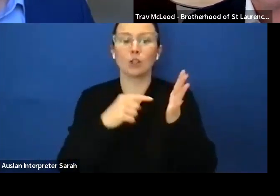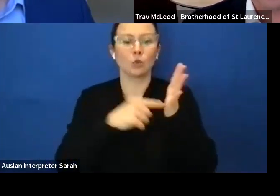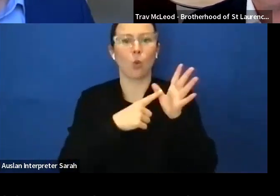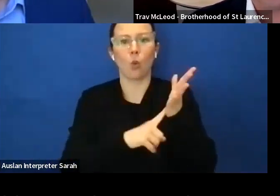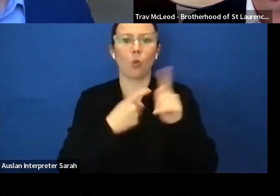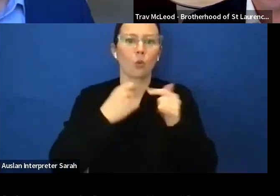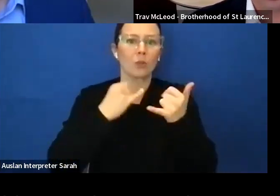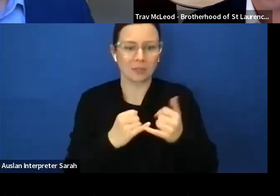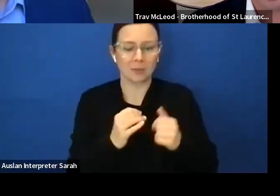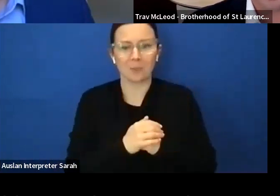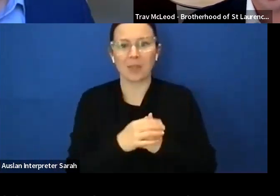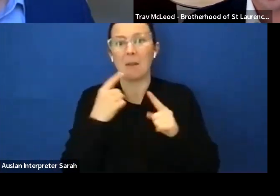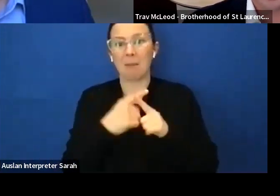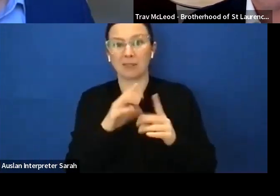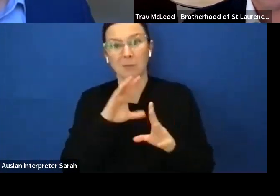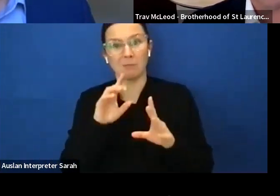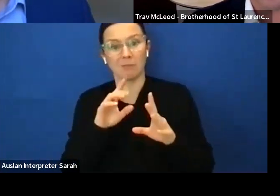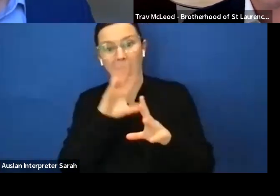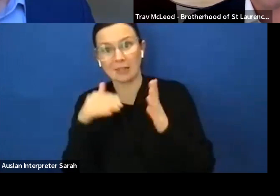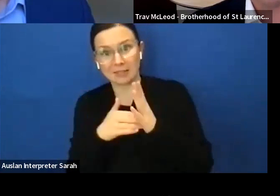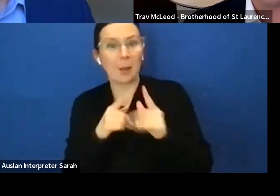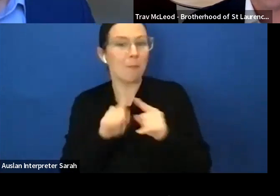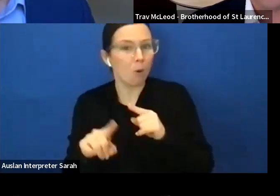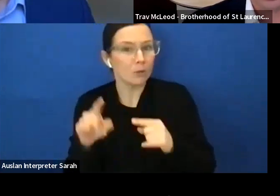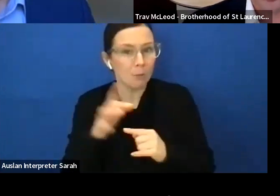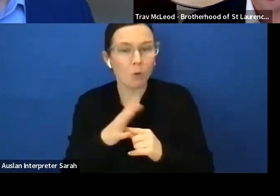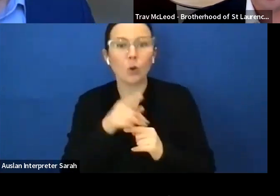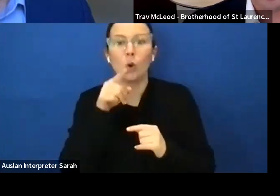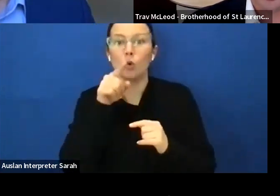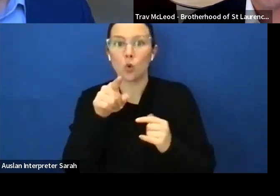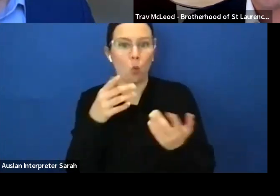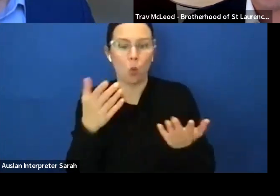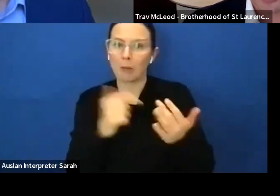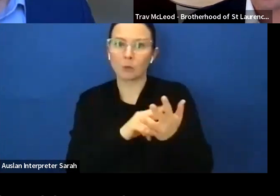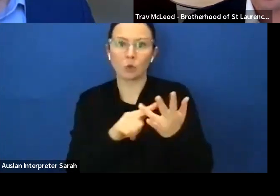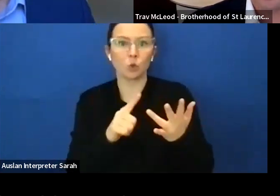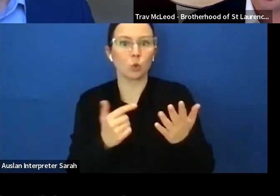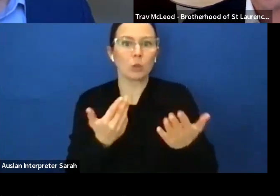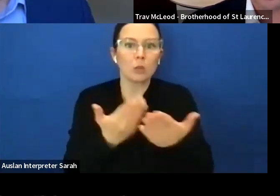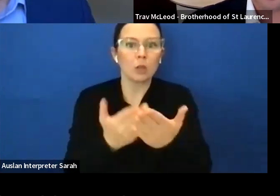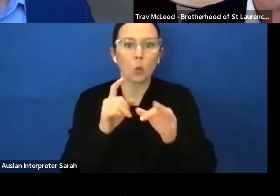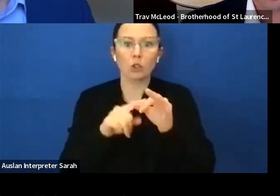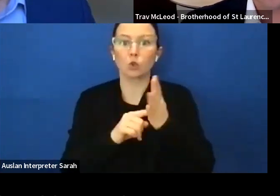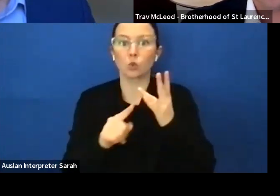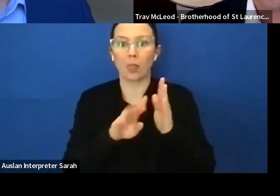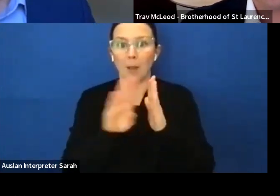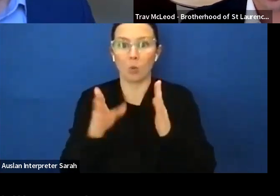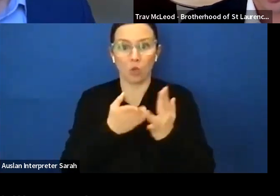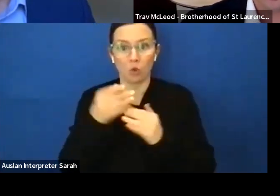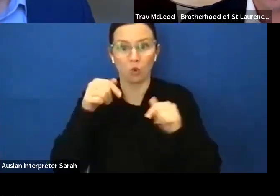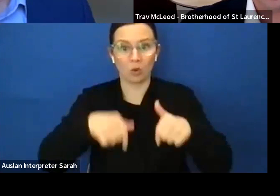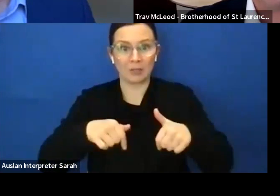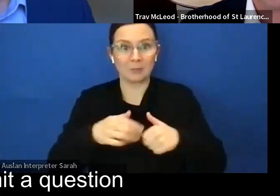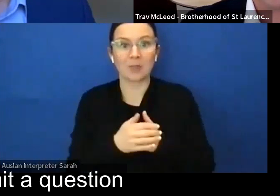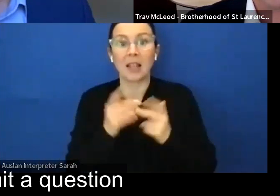and probably most importantly, you're very welcome to pose a question to the panel during this session. And so if you'd